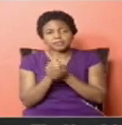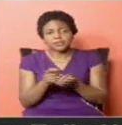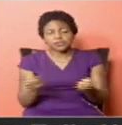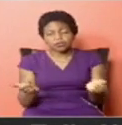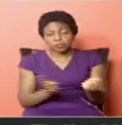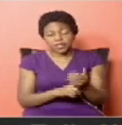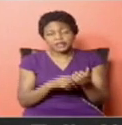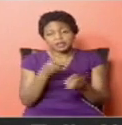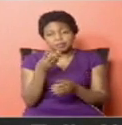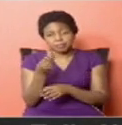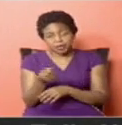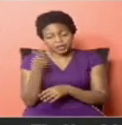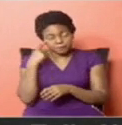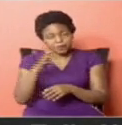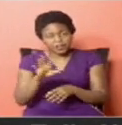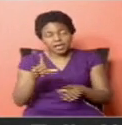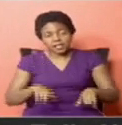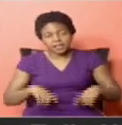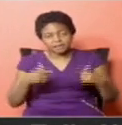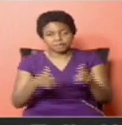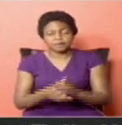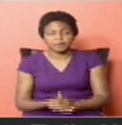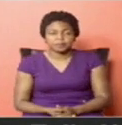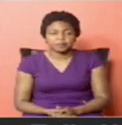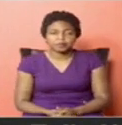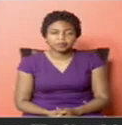to sustain their livelihoods.